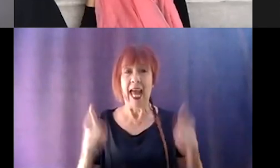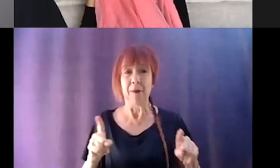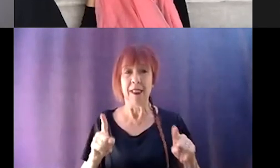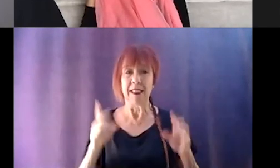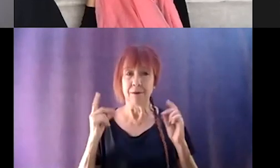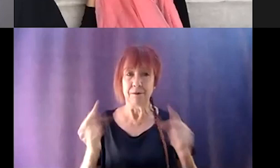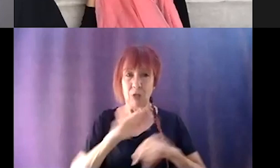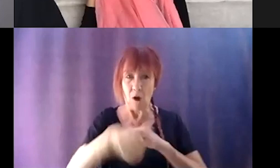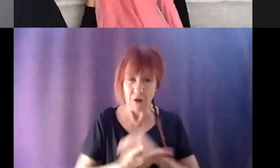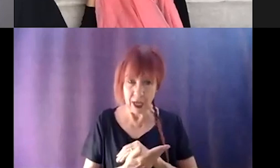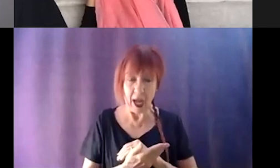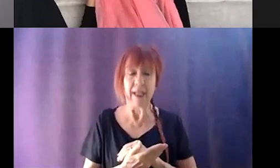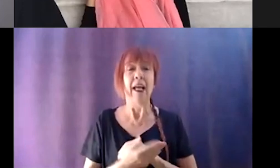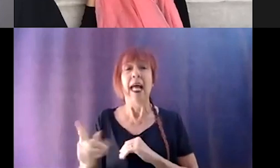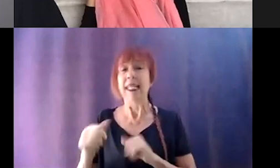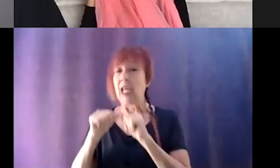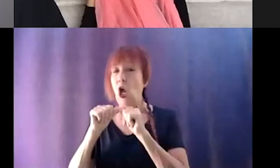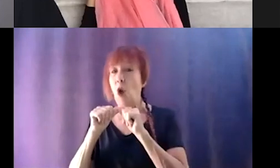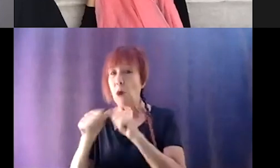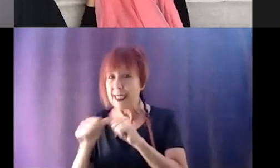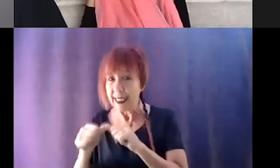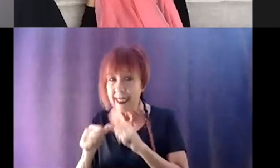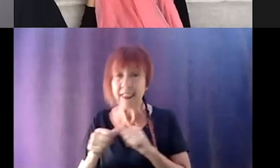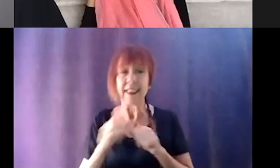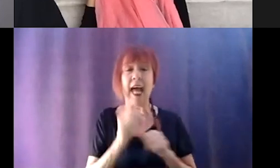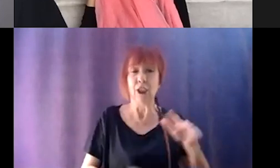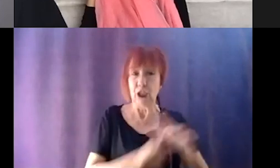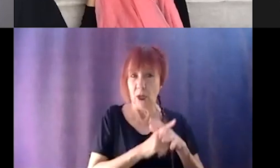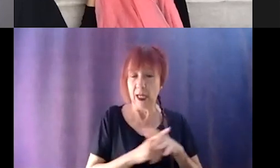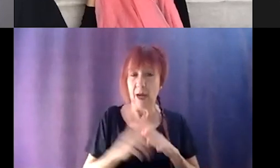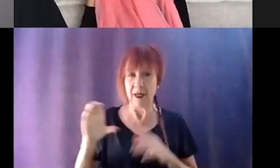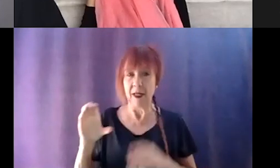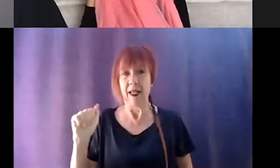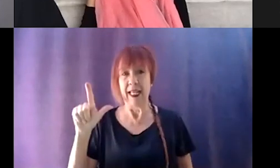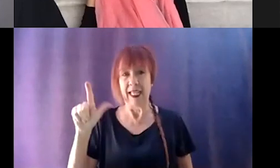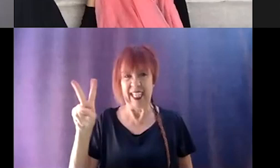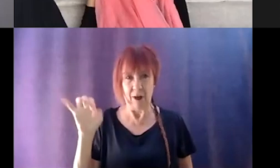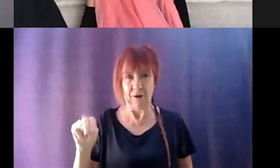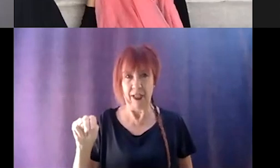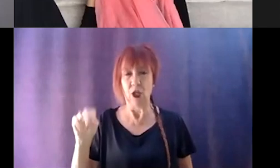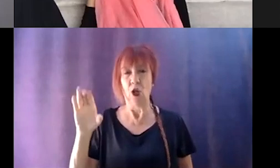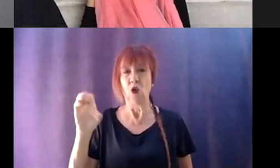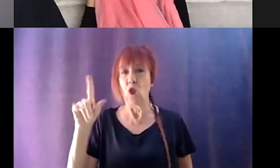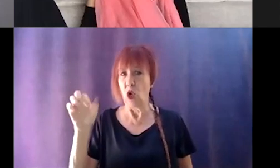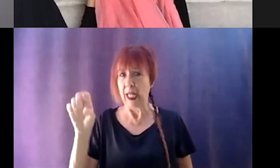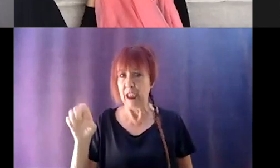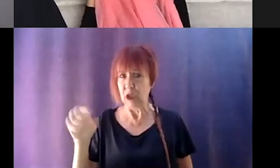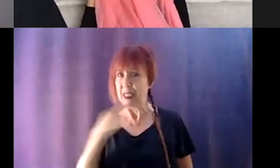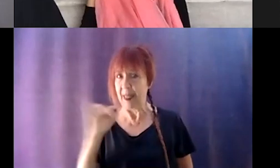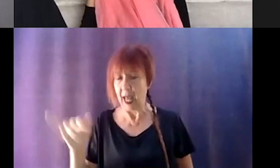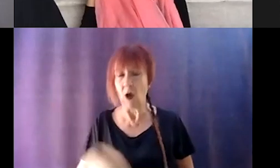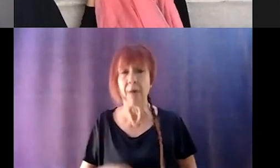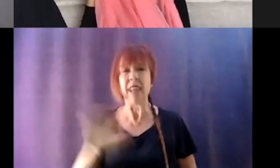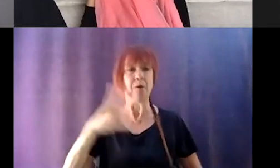know, that is really, for me, what it comes down to. Just to give you a story to finish up here. I,